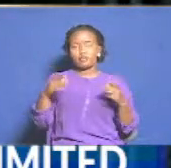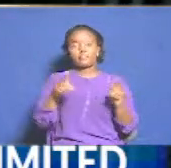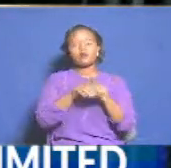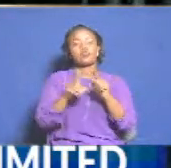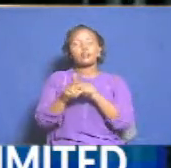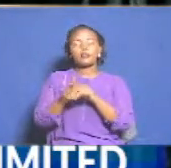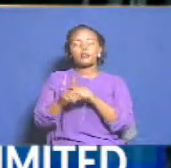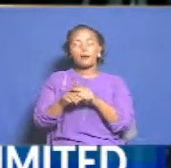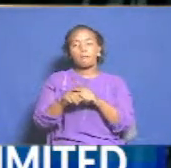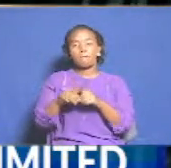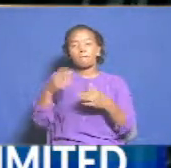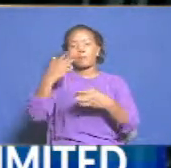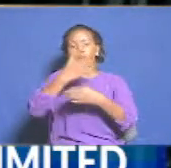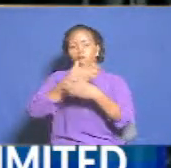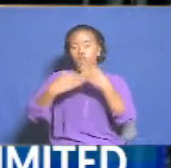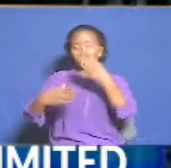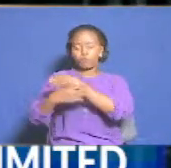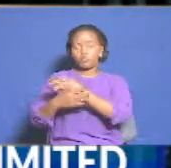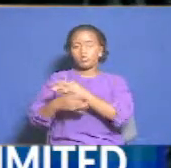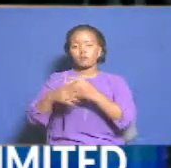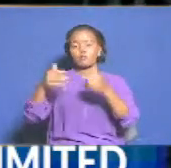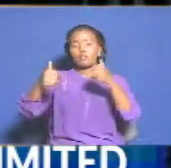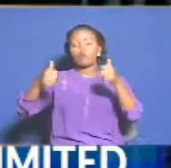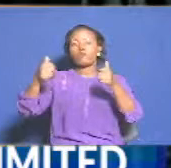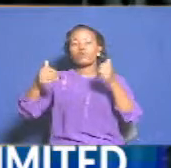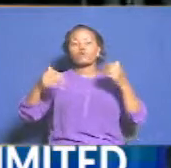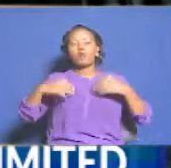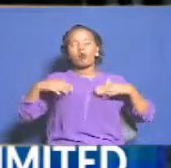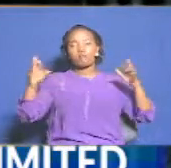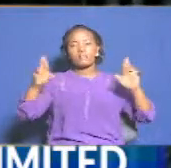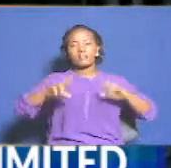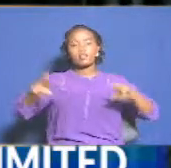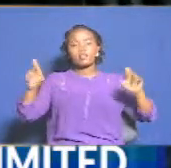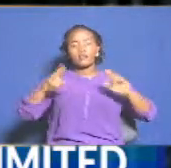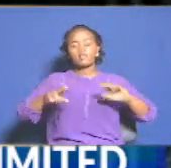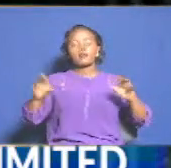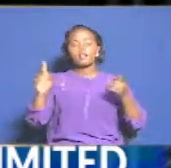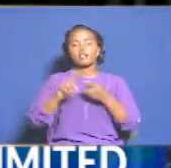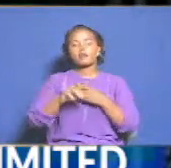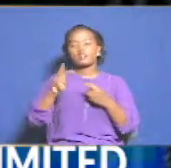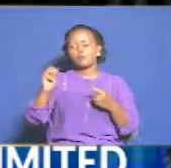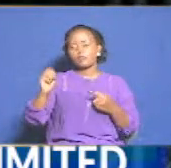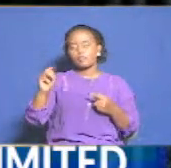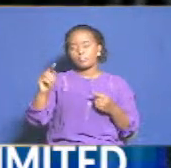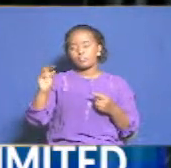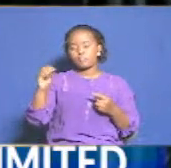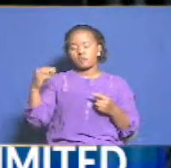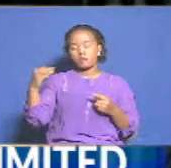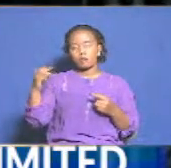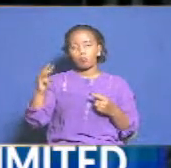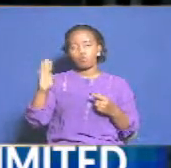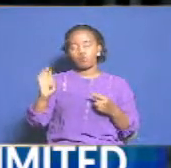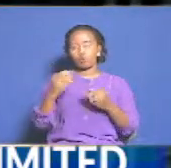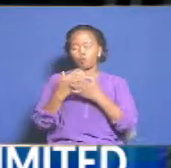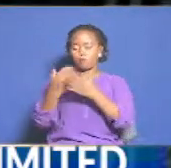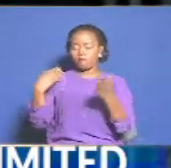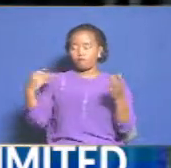facility that shall be ready in Mutongwe by July of this